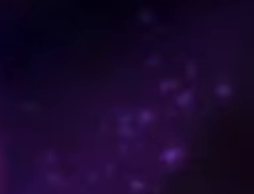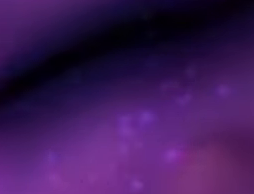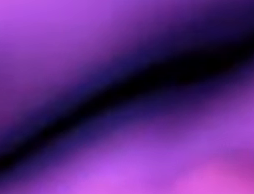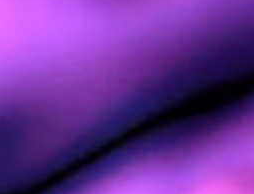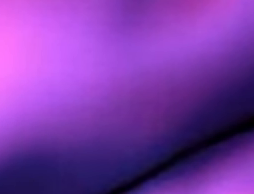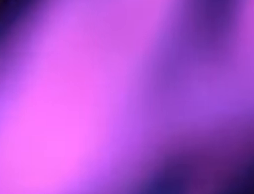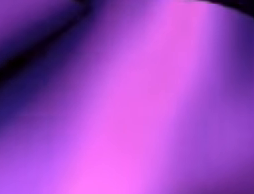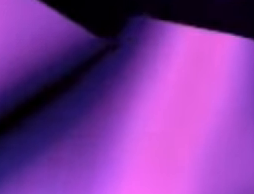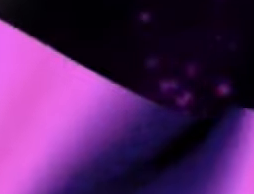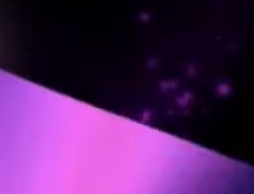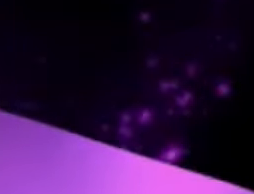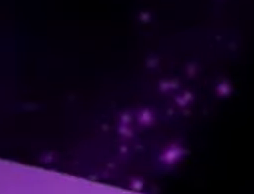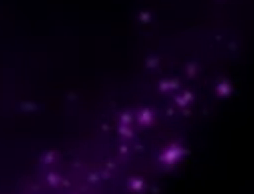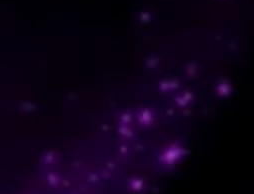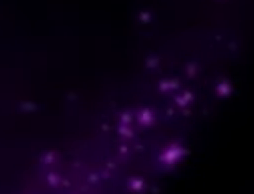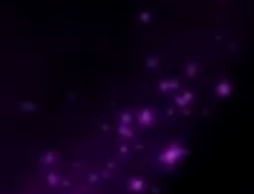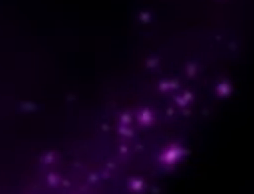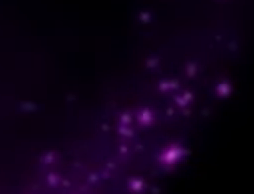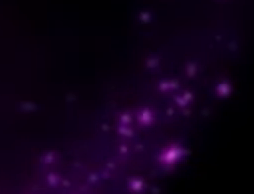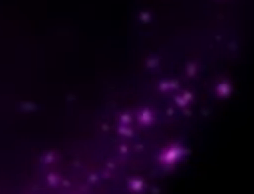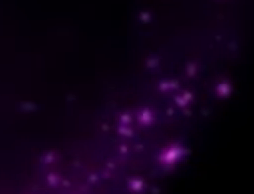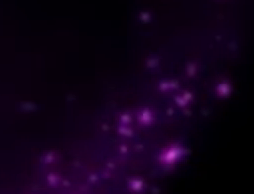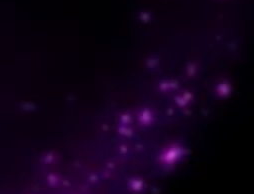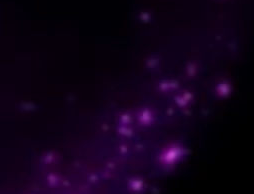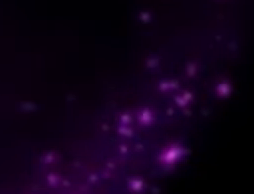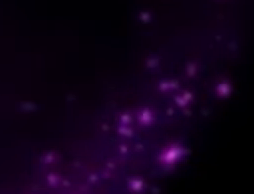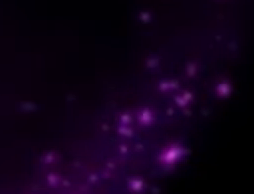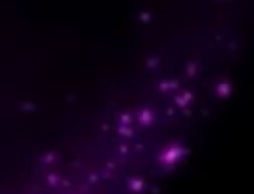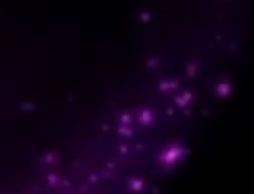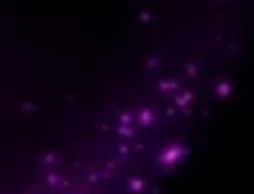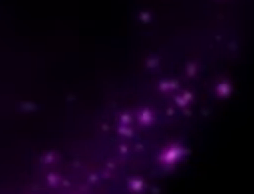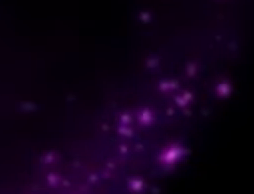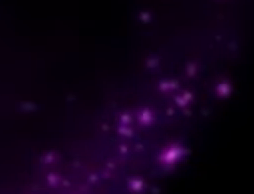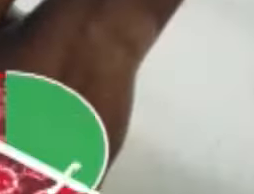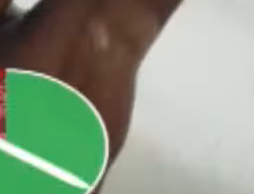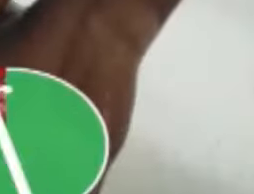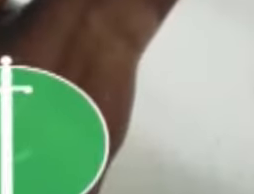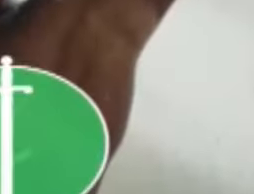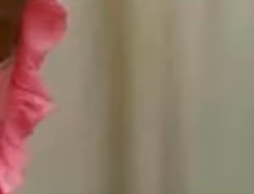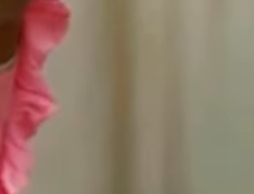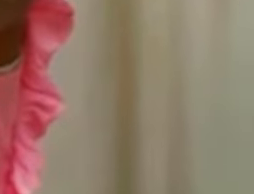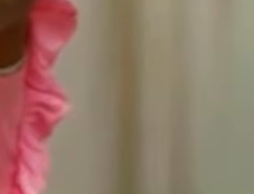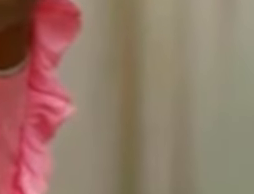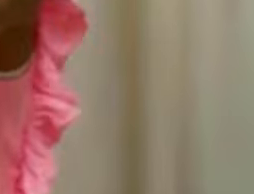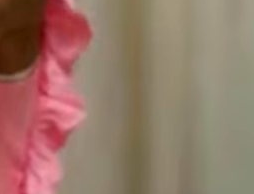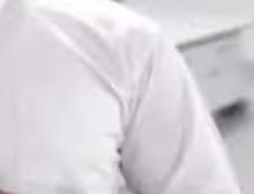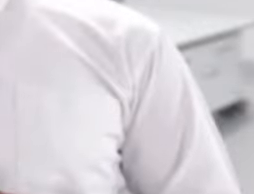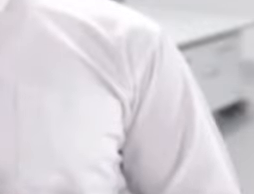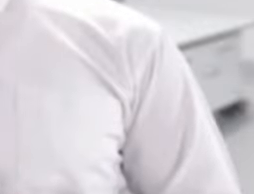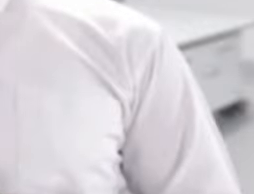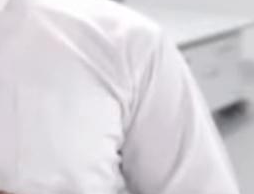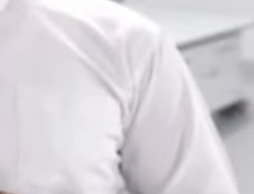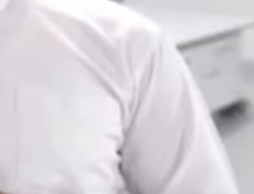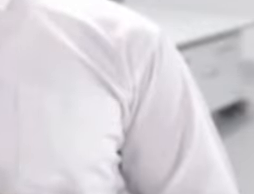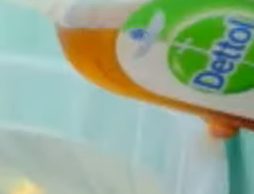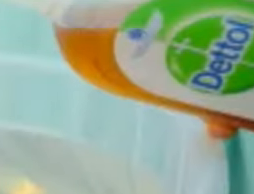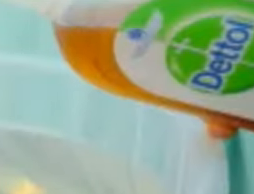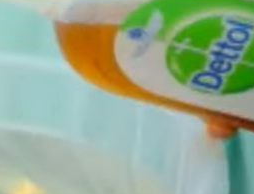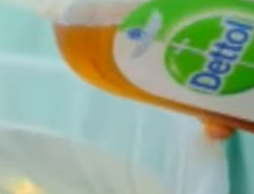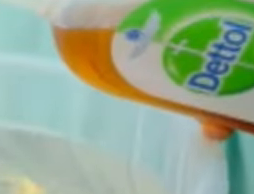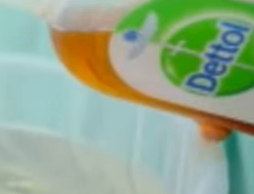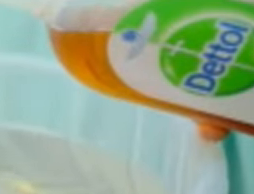infection. Shield your families from germs. When dental is a part